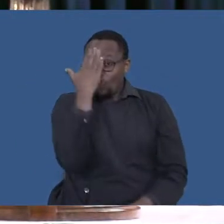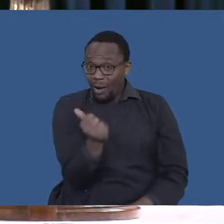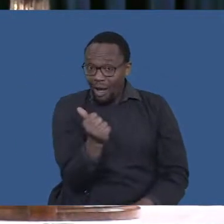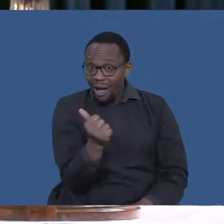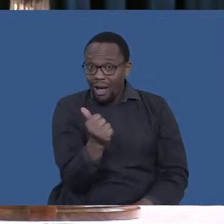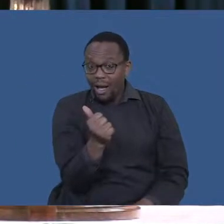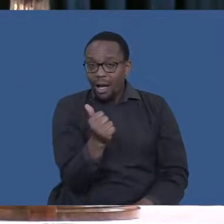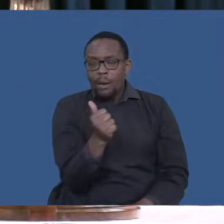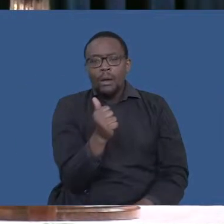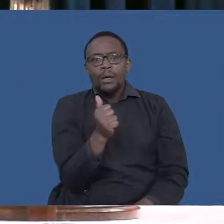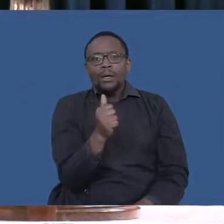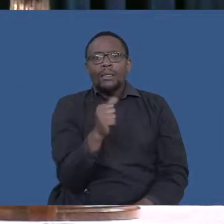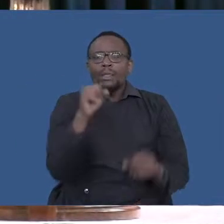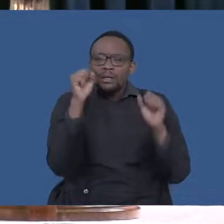guys,